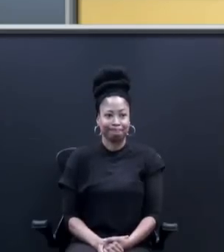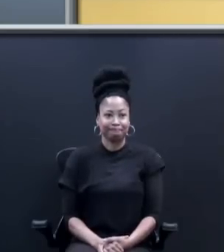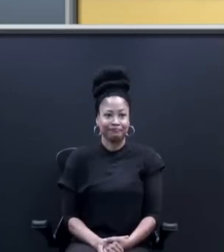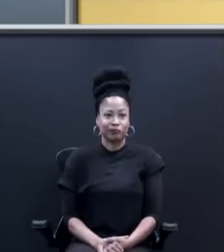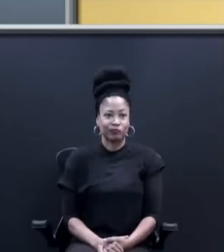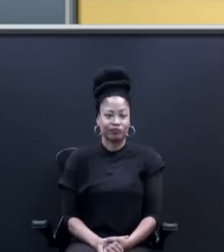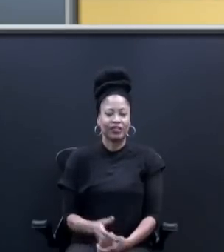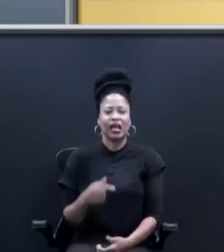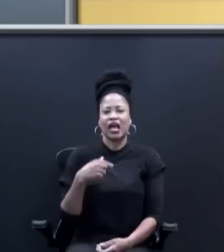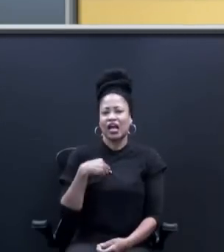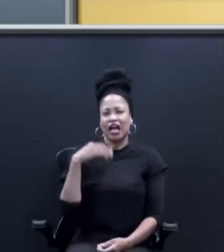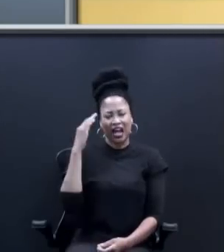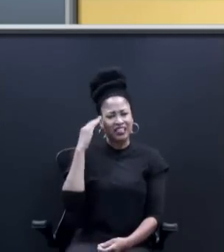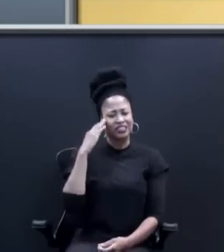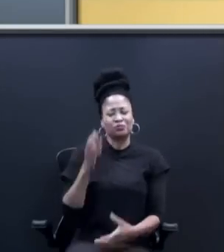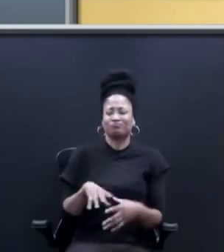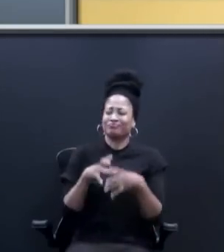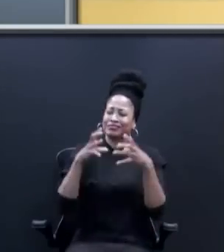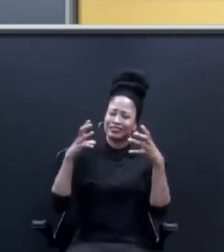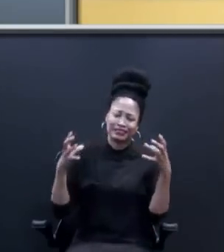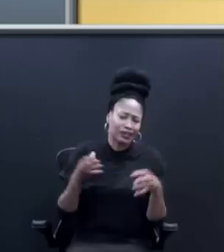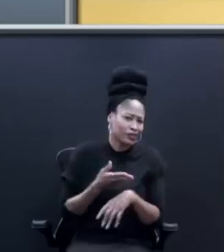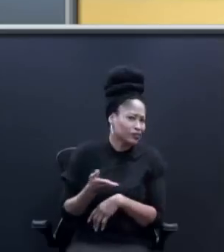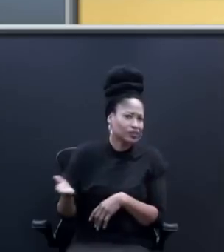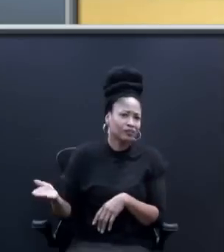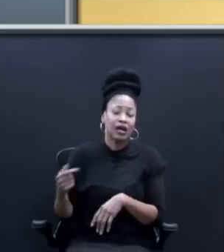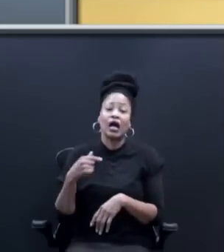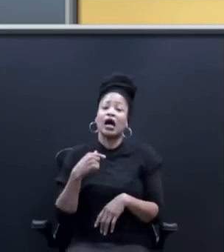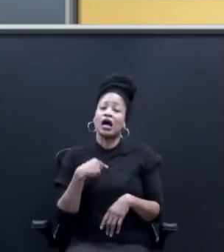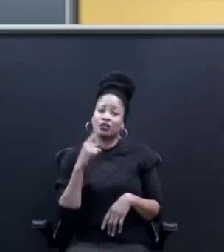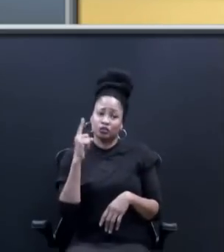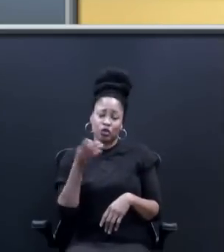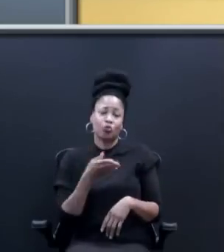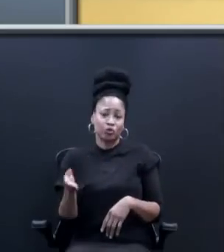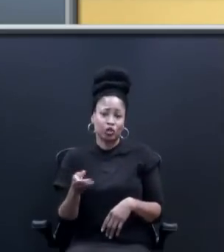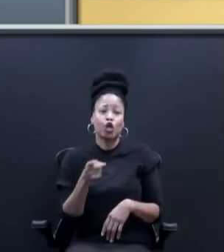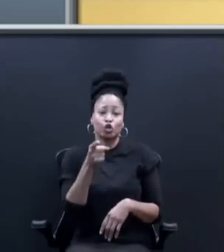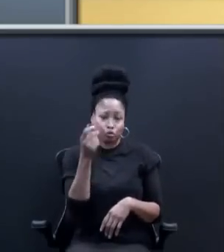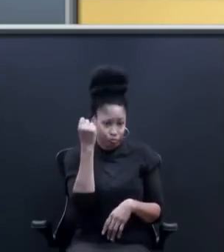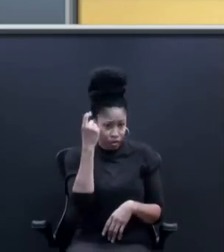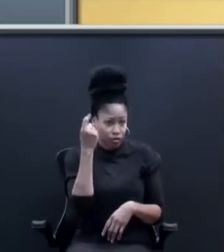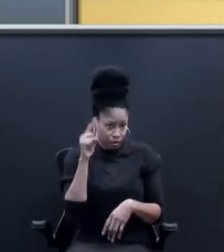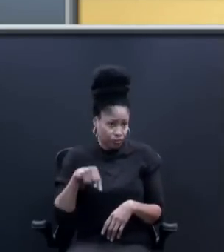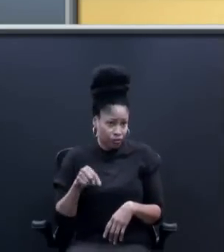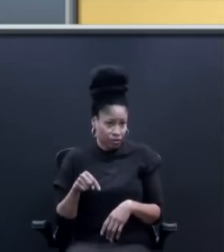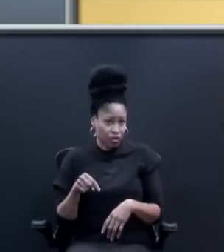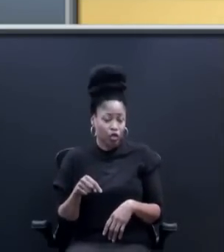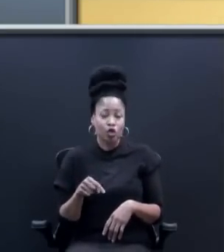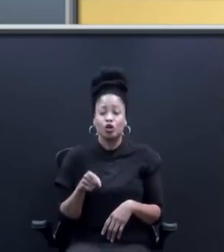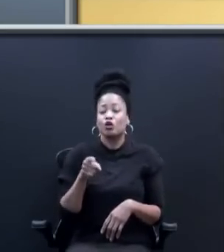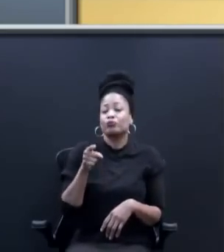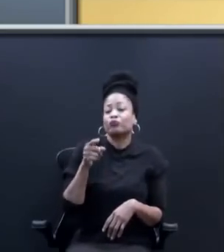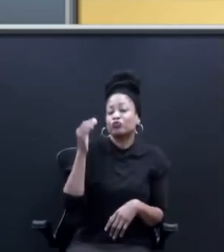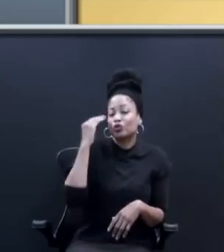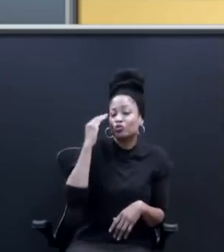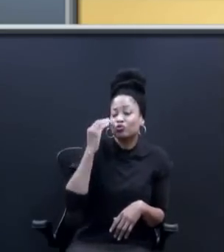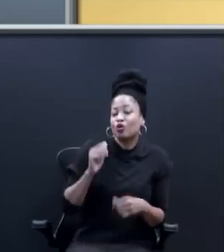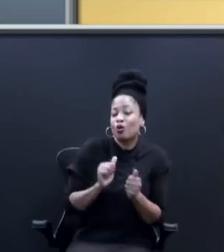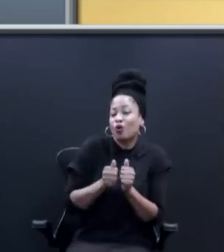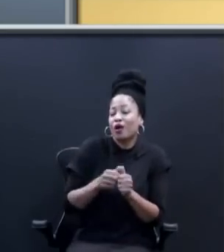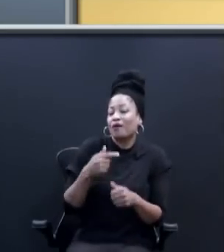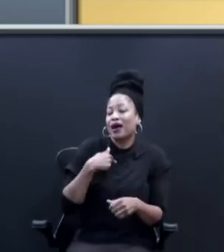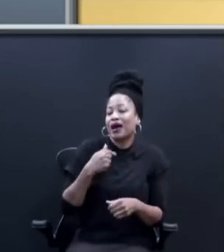Because I noticed a whole lot of stuff, but I know one thing, y'all understanding this. You know why I know you understand it? Because it's so simple.